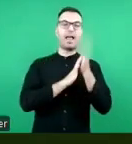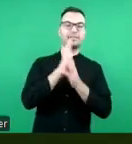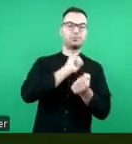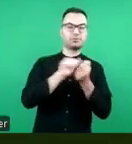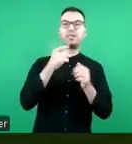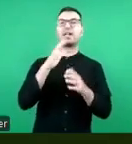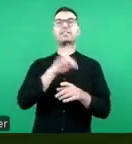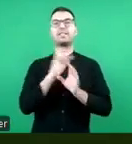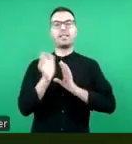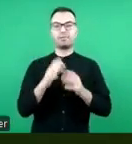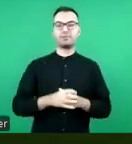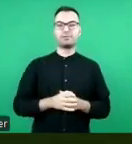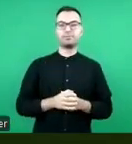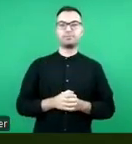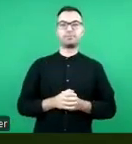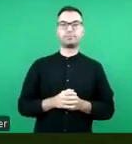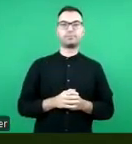a very famous